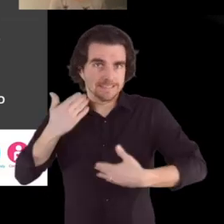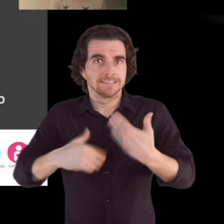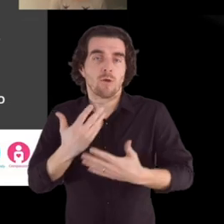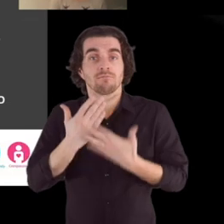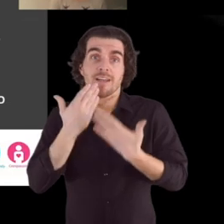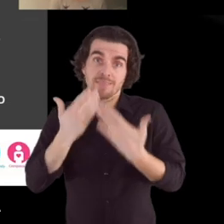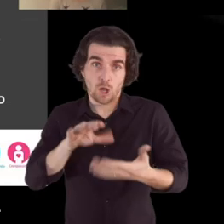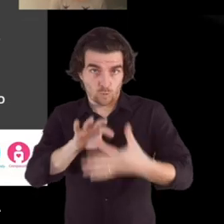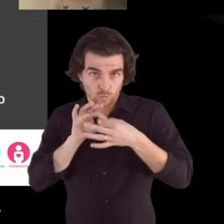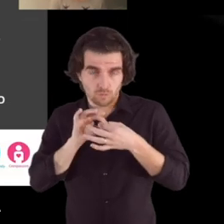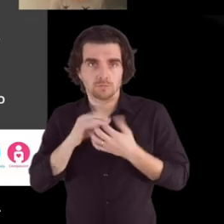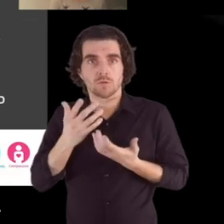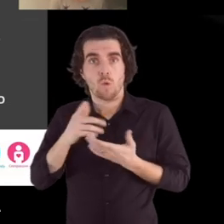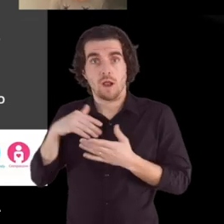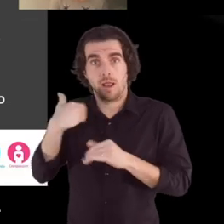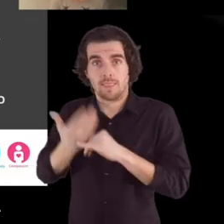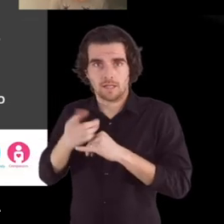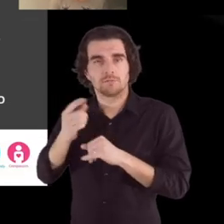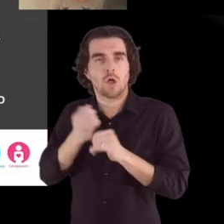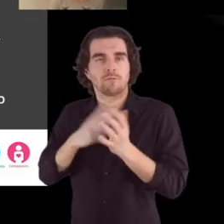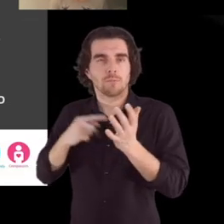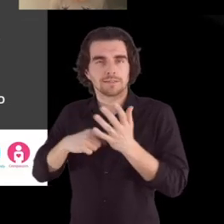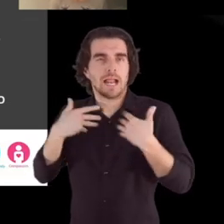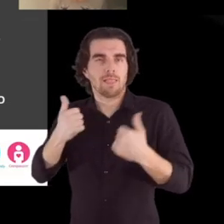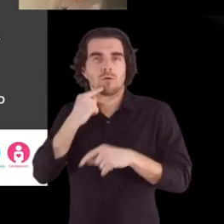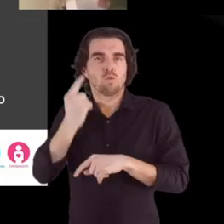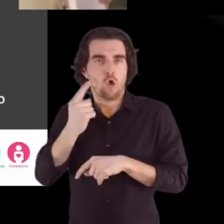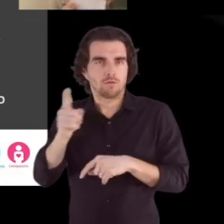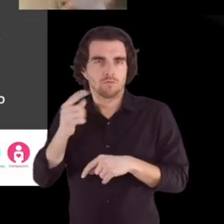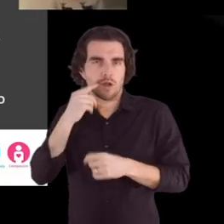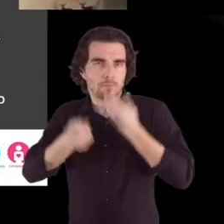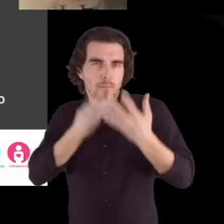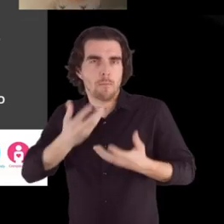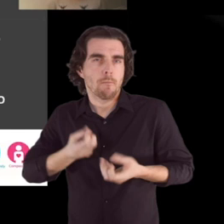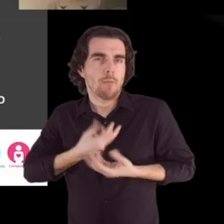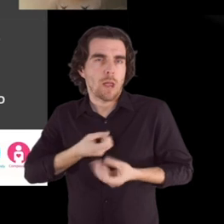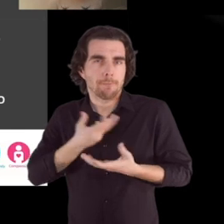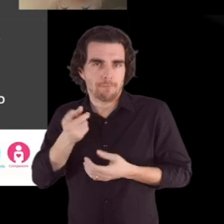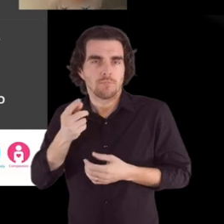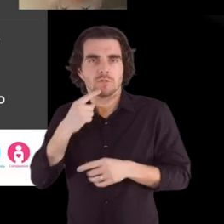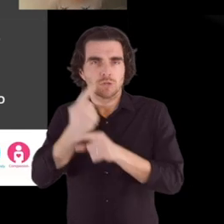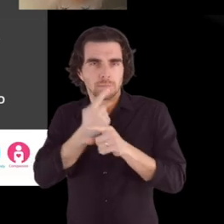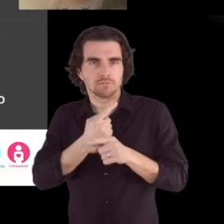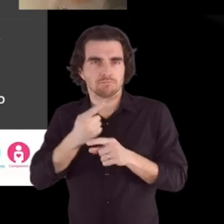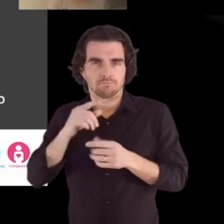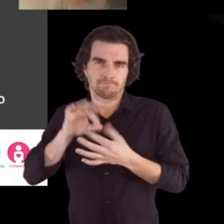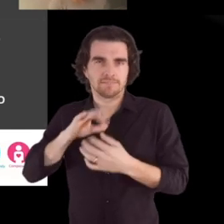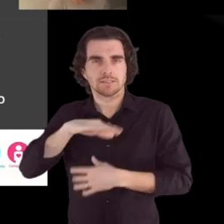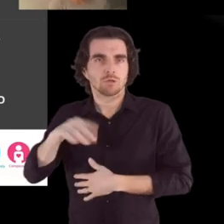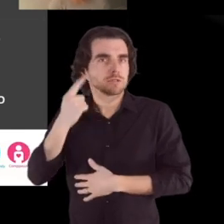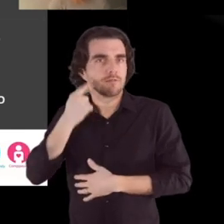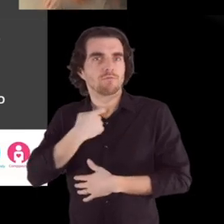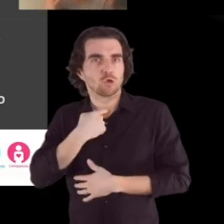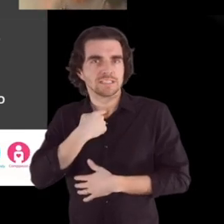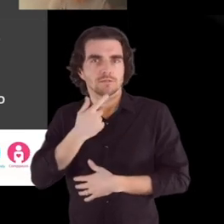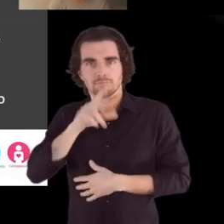over it. Yeah, thanks for coming along. And this poem should come with a government health warning, because it actually had me in tears the first time I heard it.